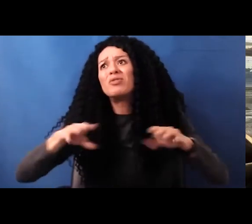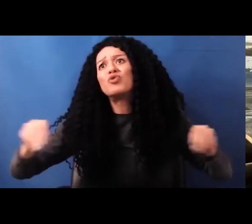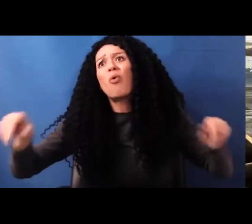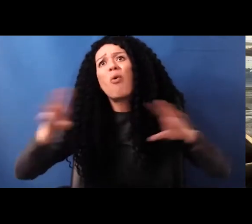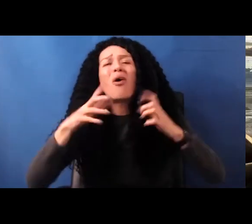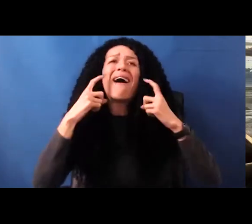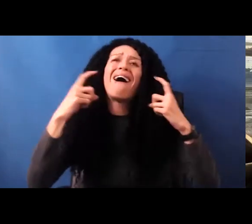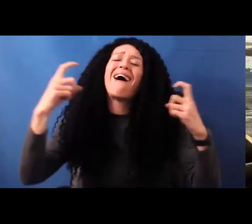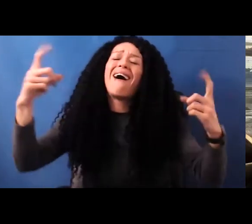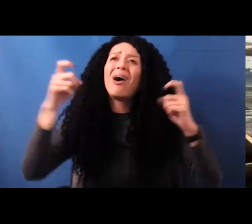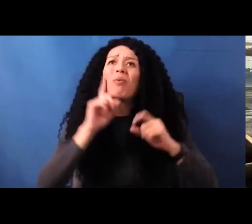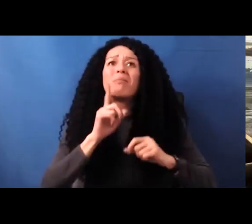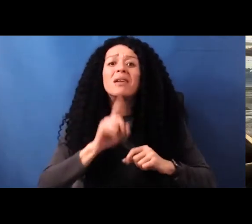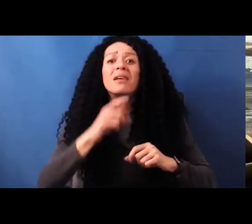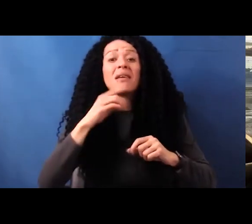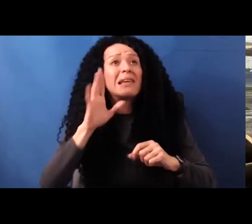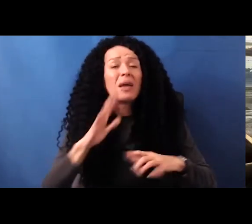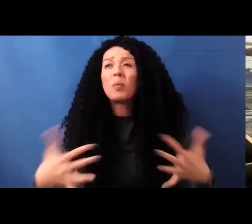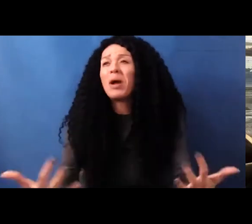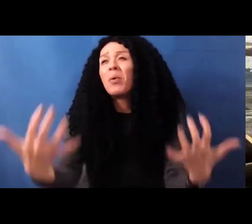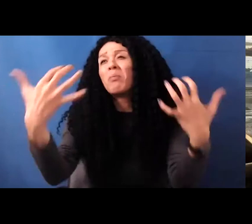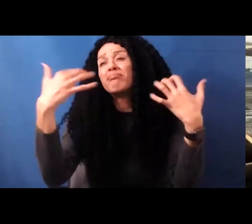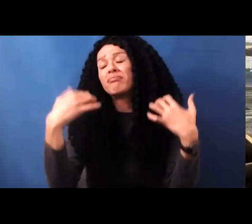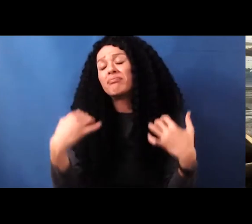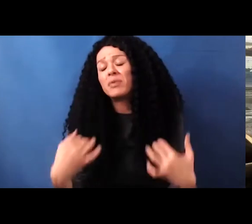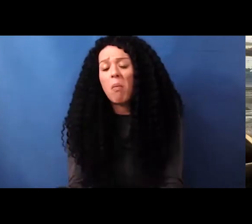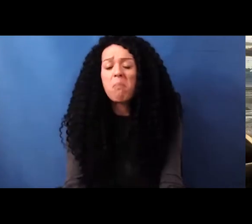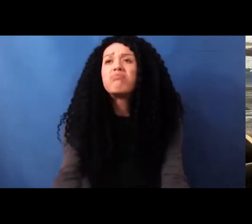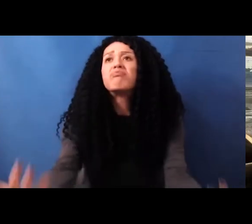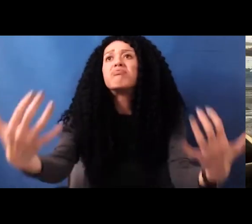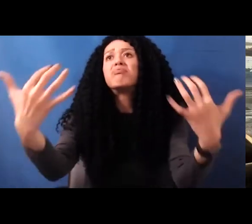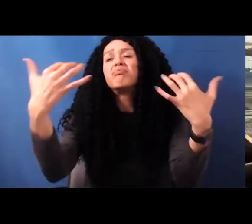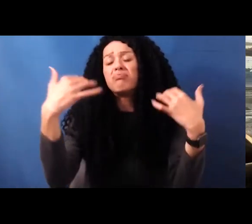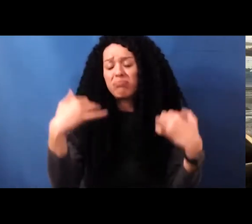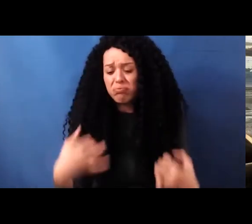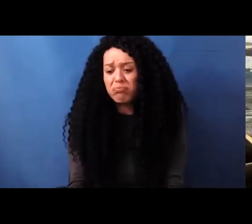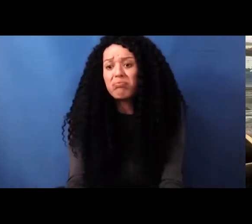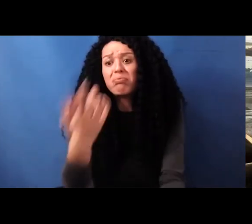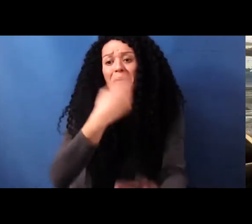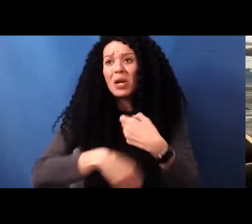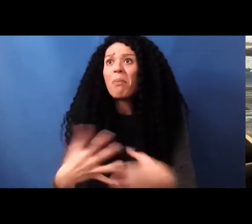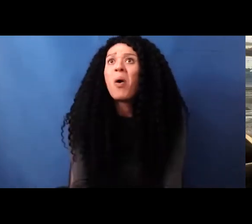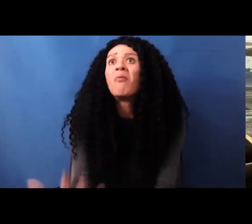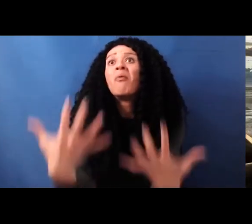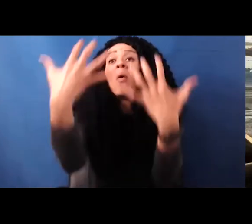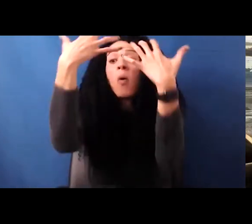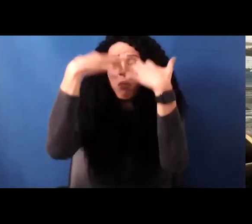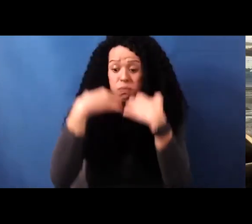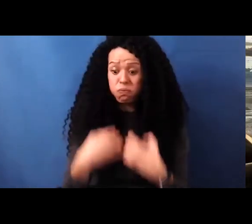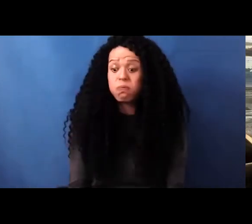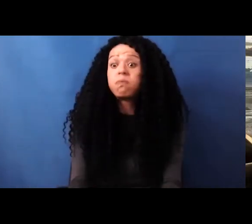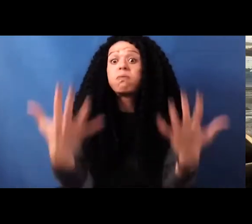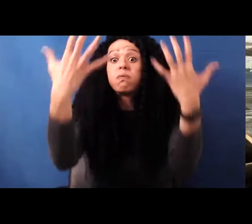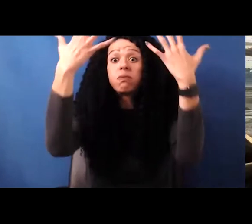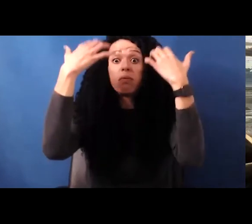the swell comes rowing in, and the swirly waters wumbling